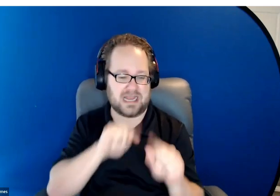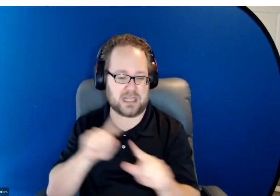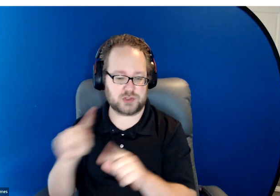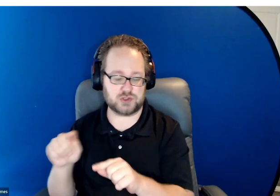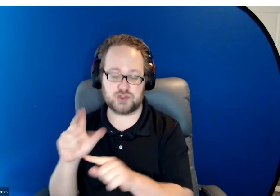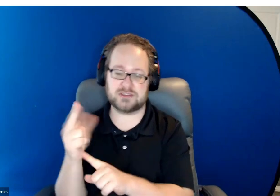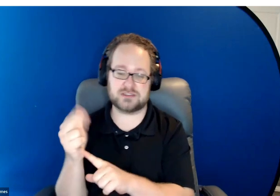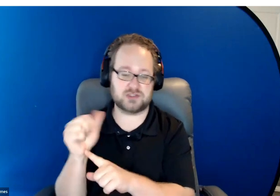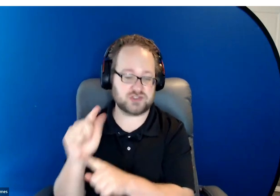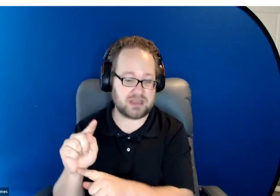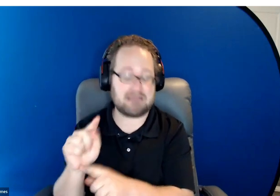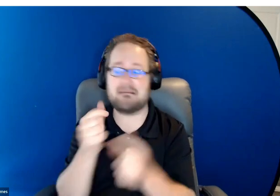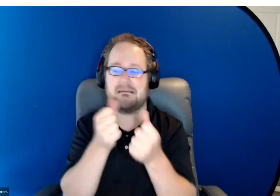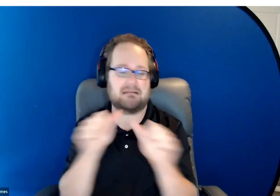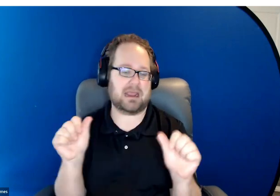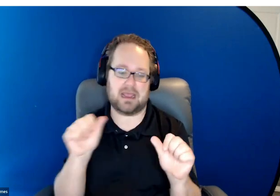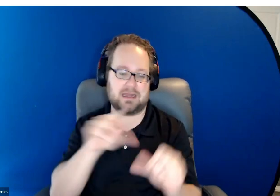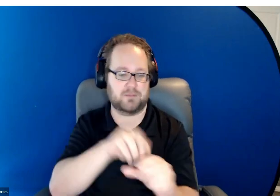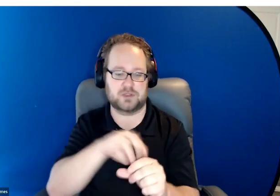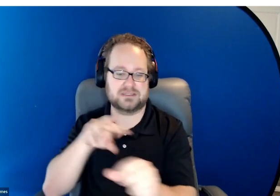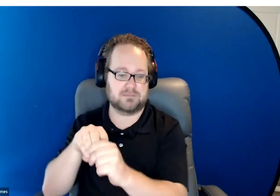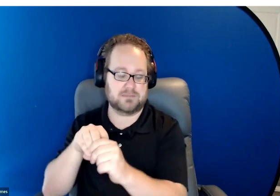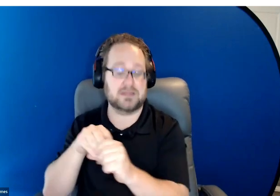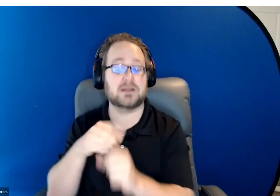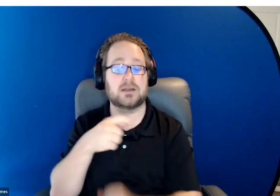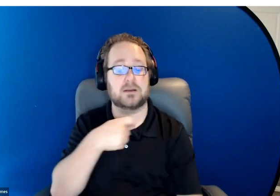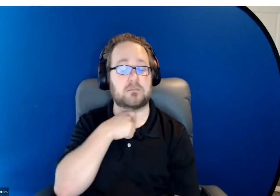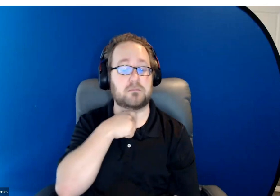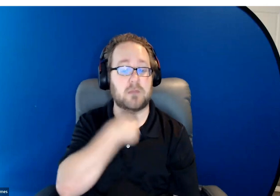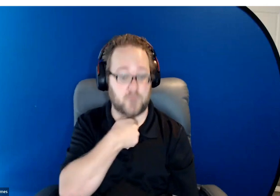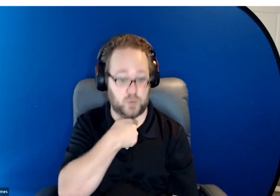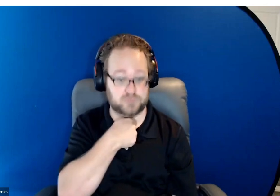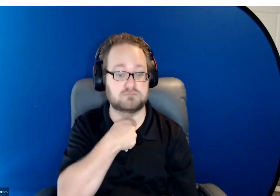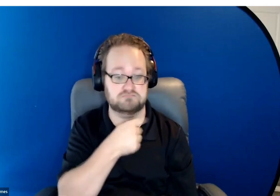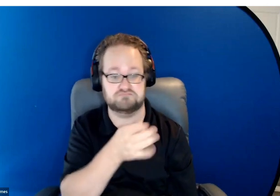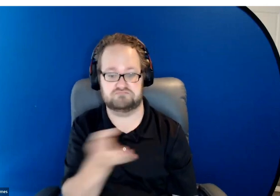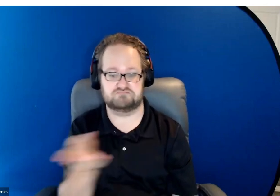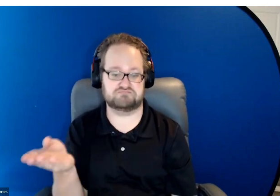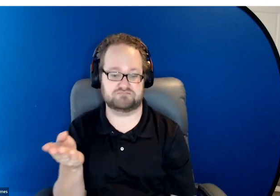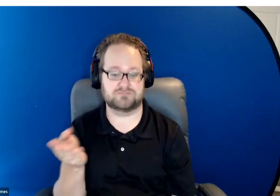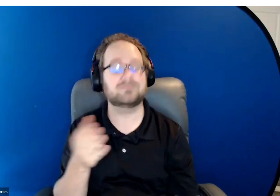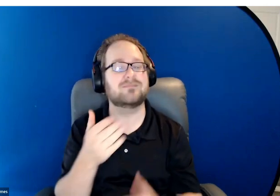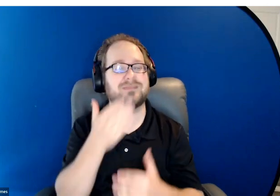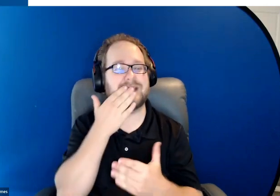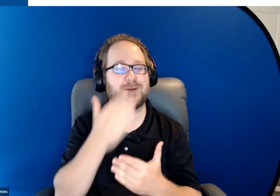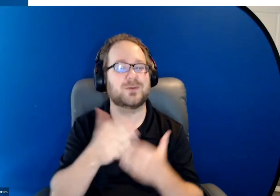all participant microphones are muted. Next slide.